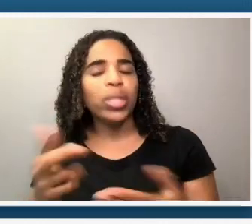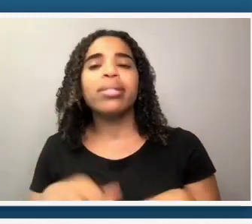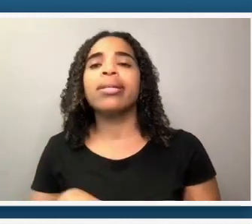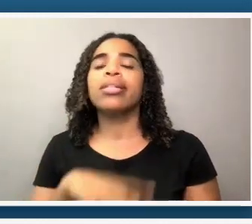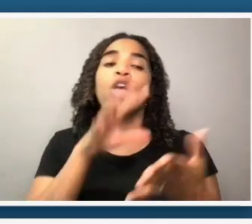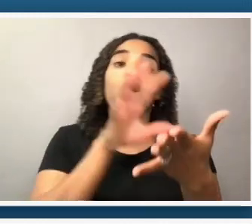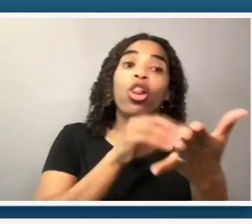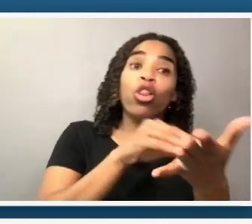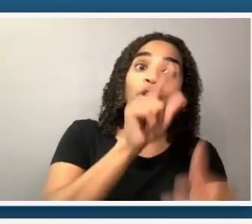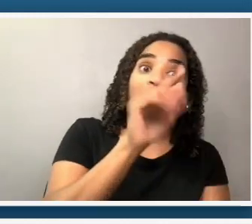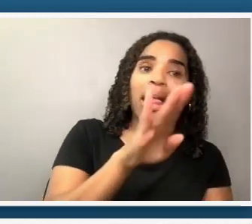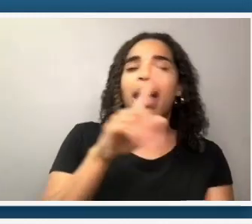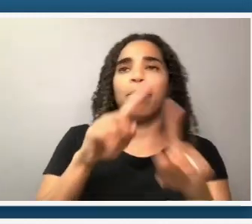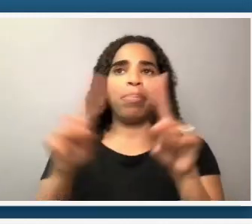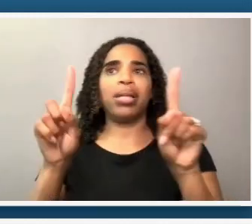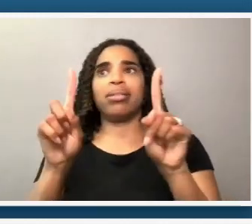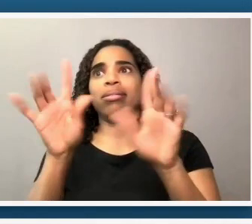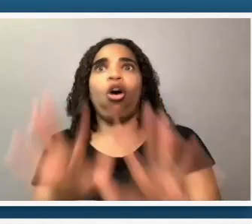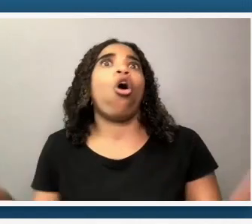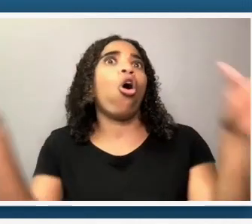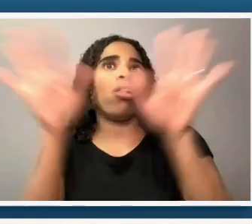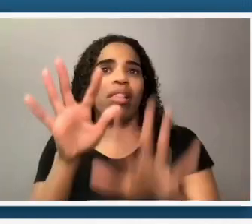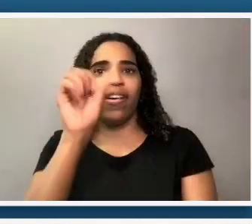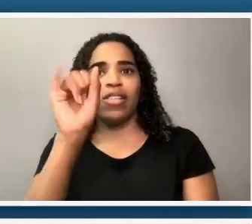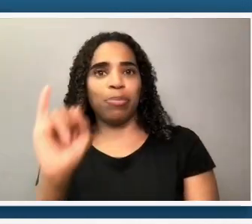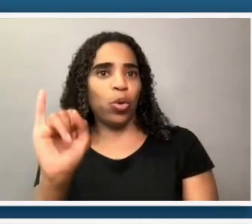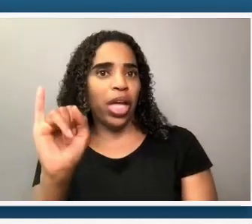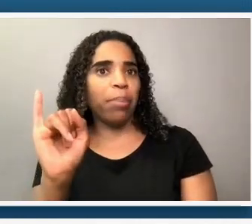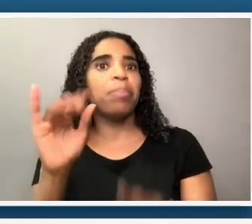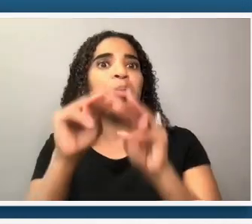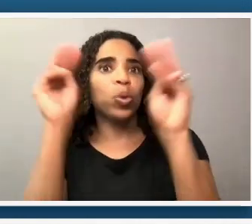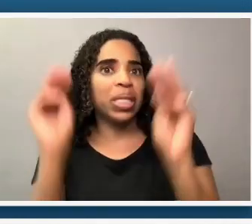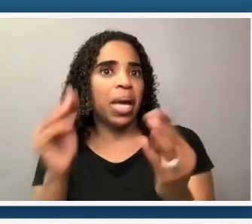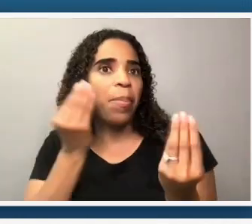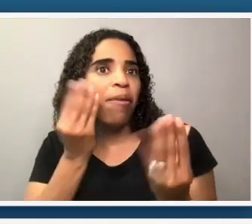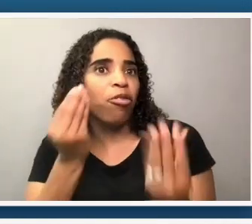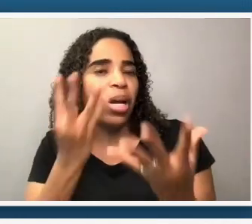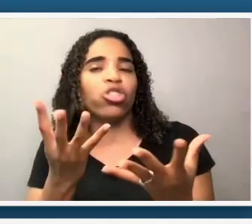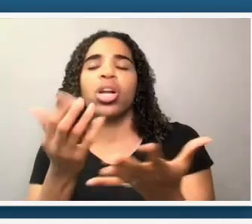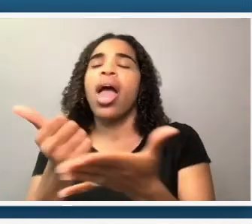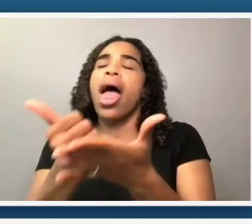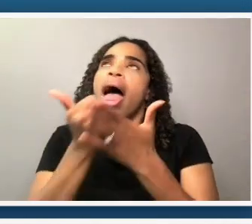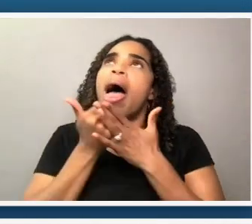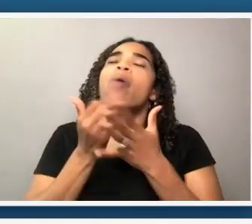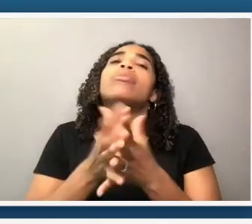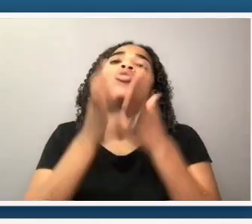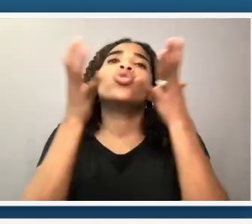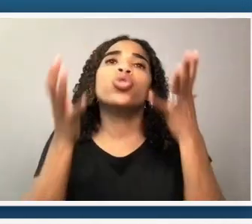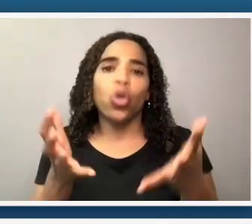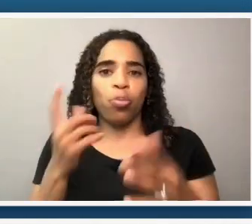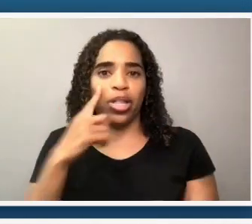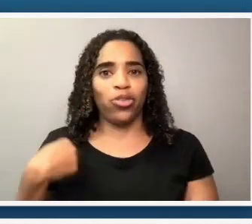at all of the Smithsonian museums create so much for us in the classroom.